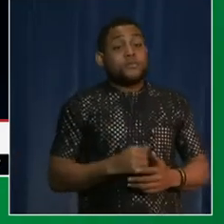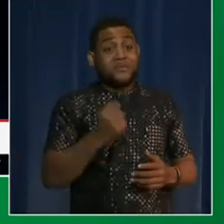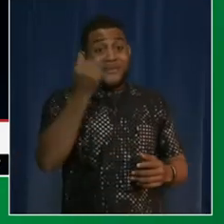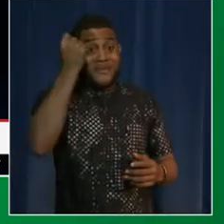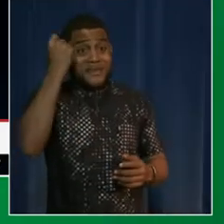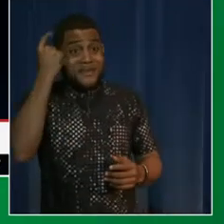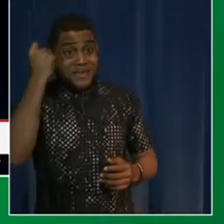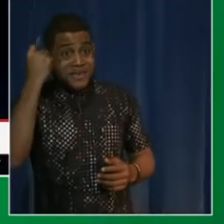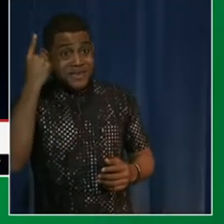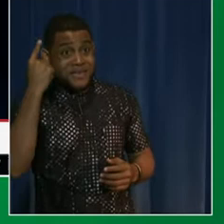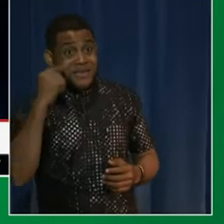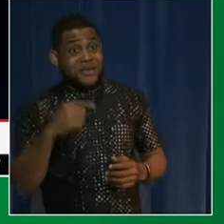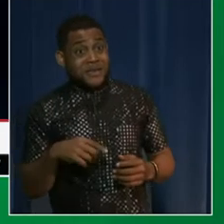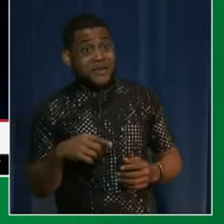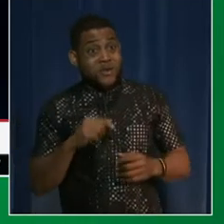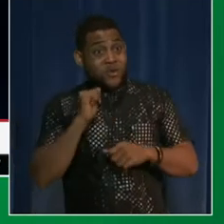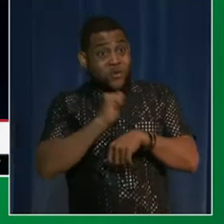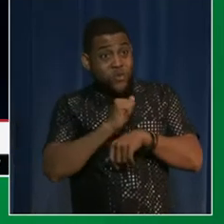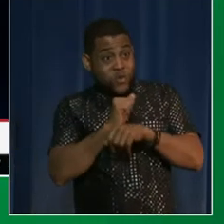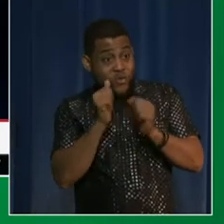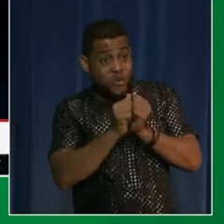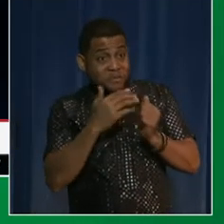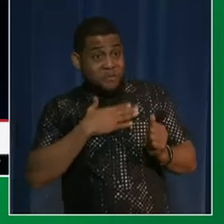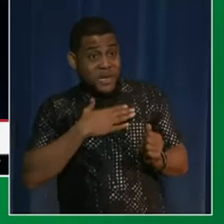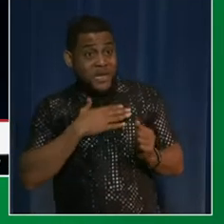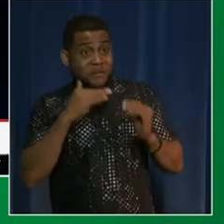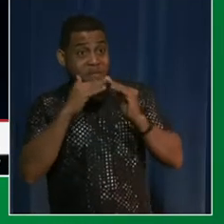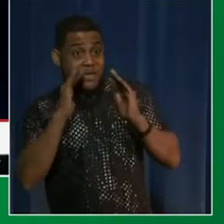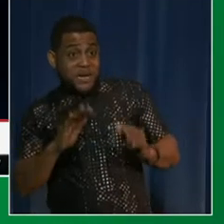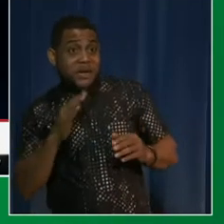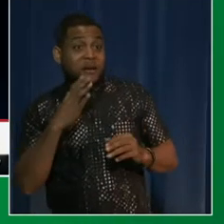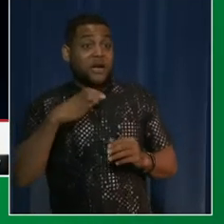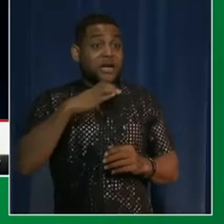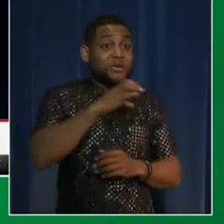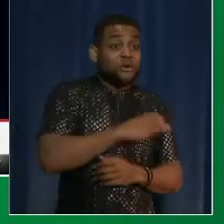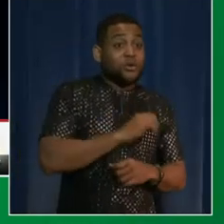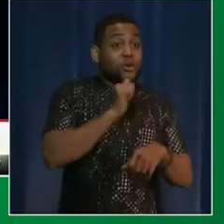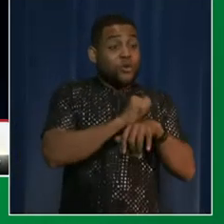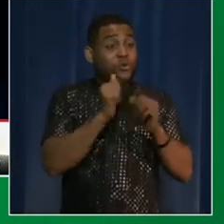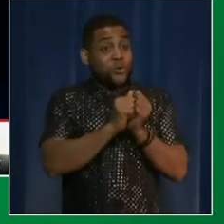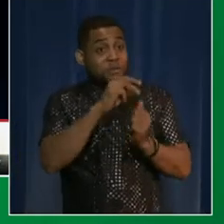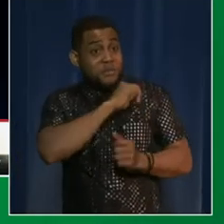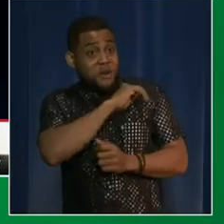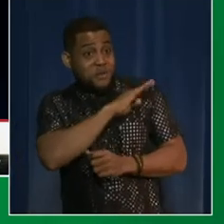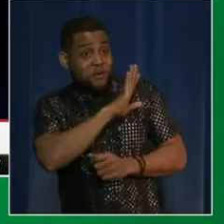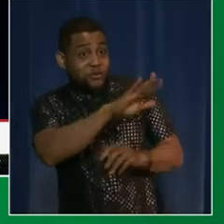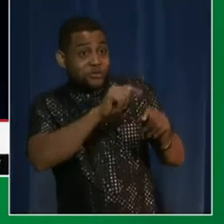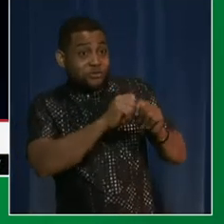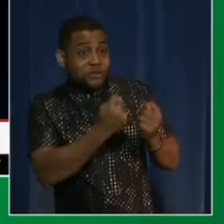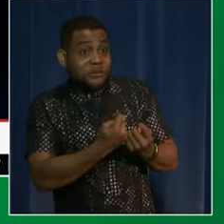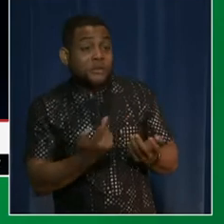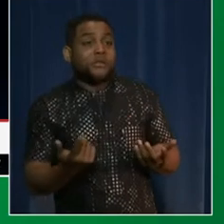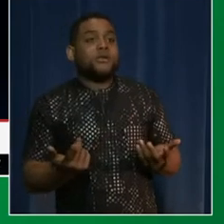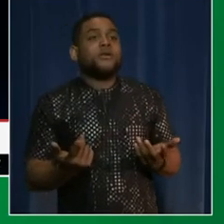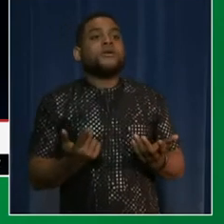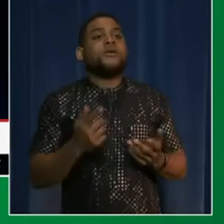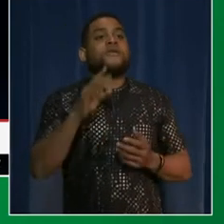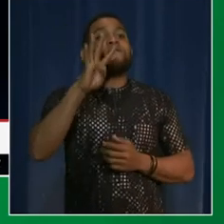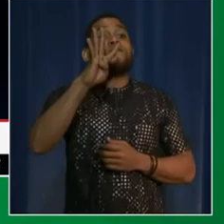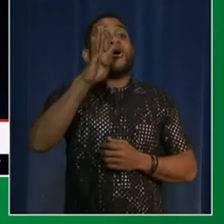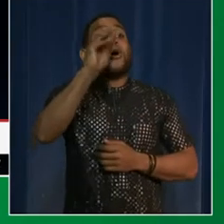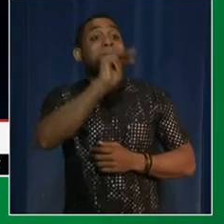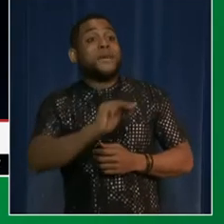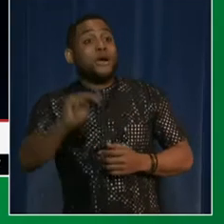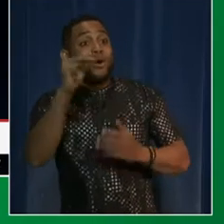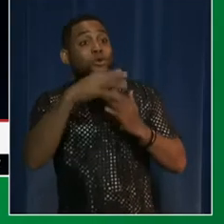was able to work with my colleagues at the council and work with Mayor Muriel Bowser and her team, and we put $4 million to make the Commercial